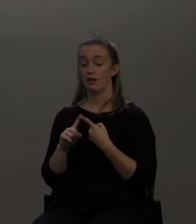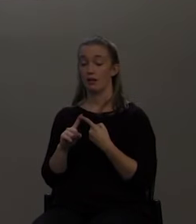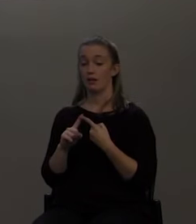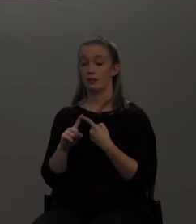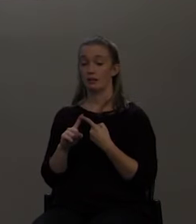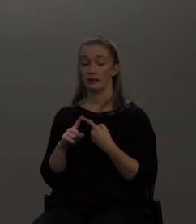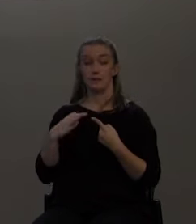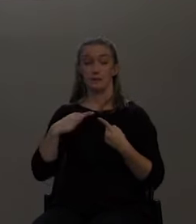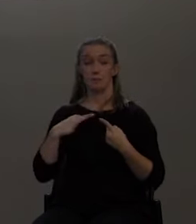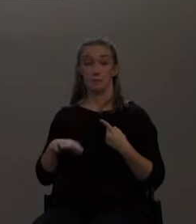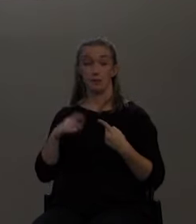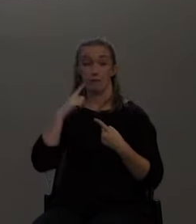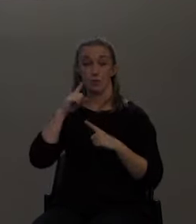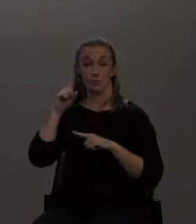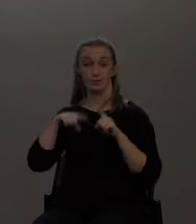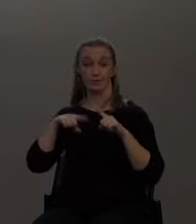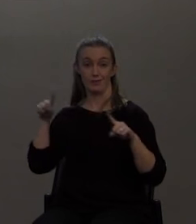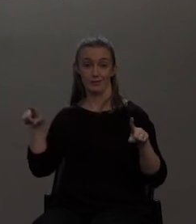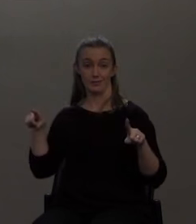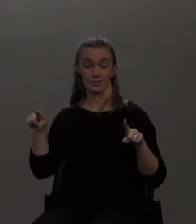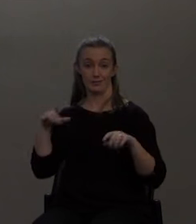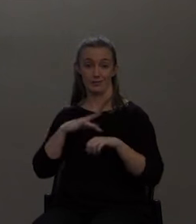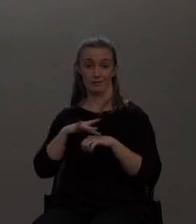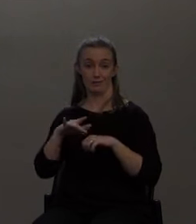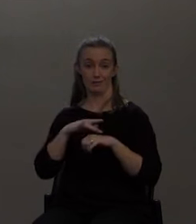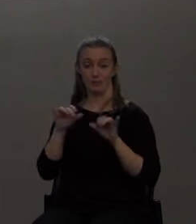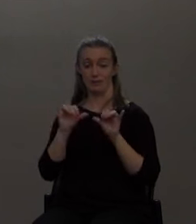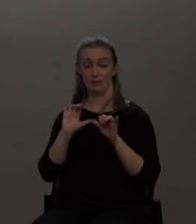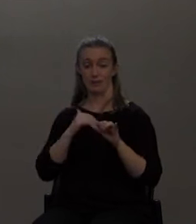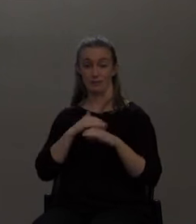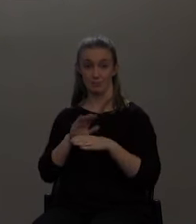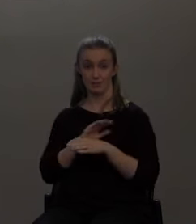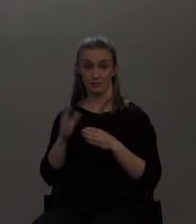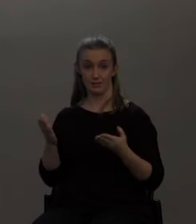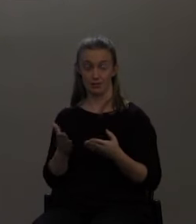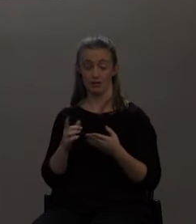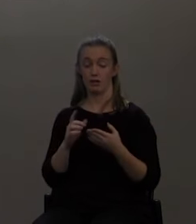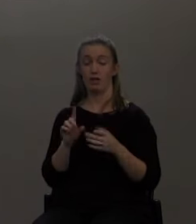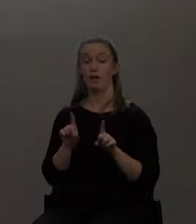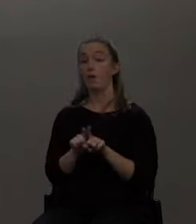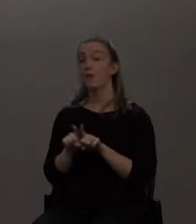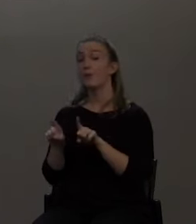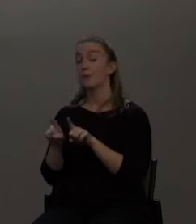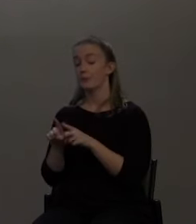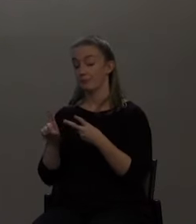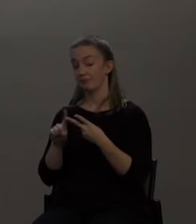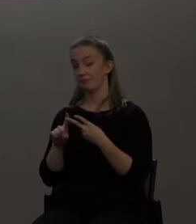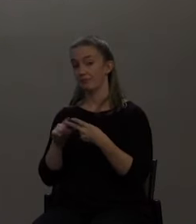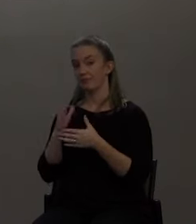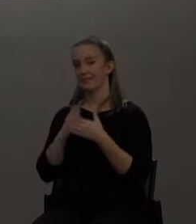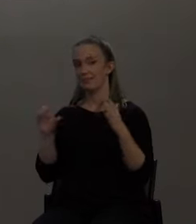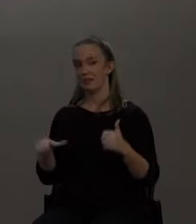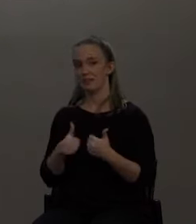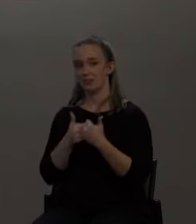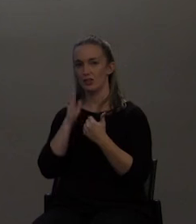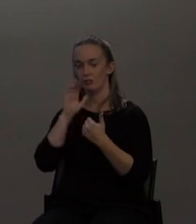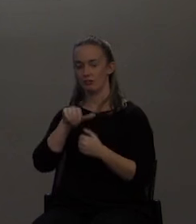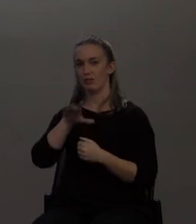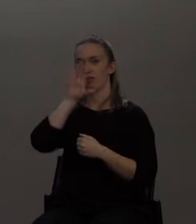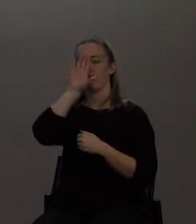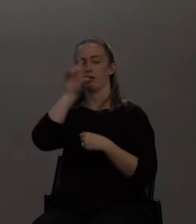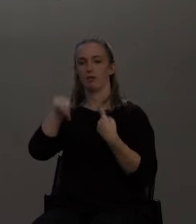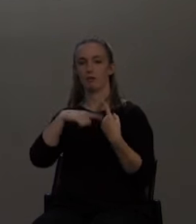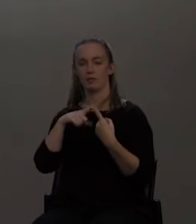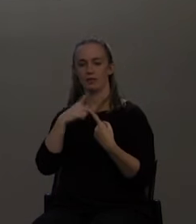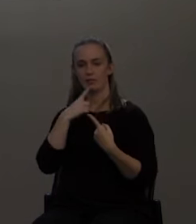the benefit of diversification, the size of our businesses that are here, but also some of the challenges that we face when we look at it